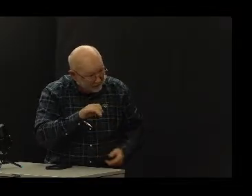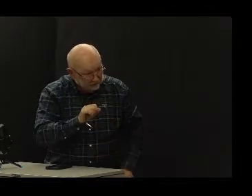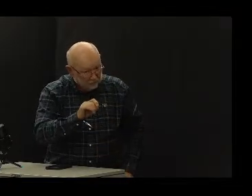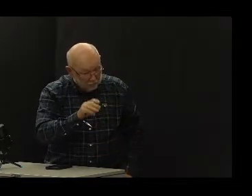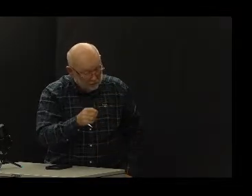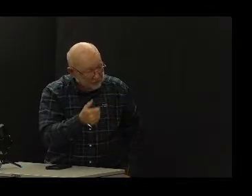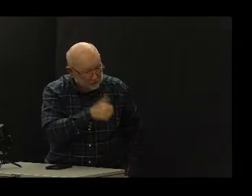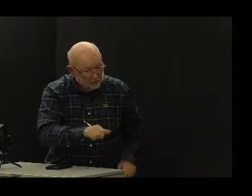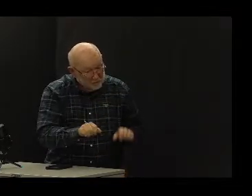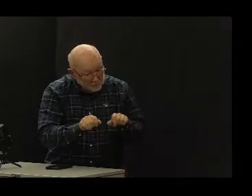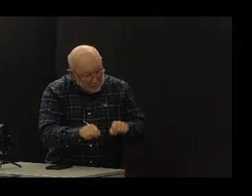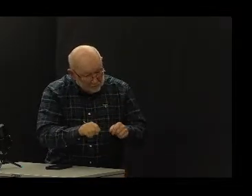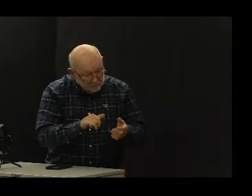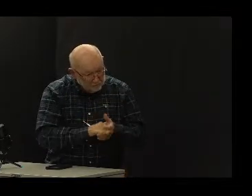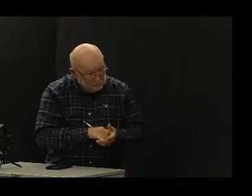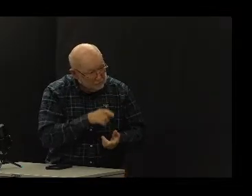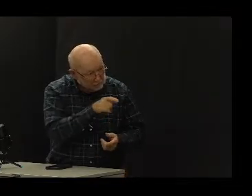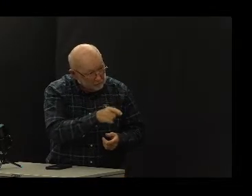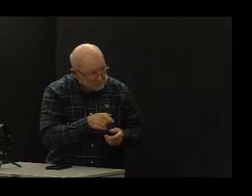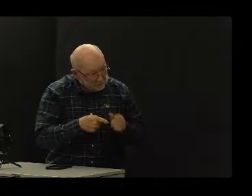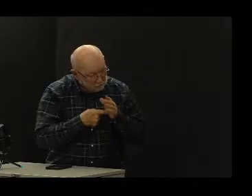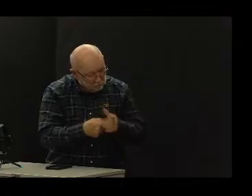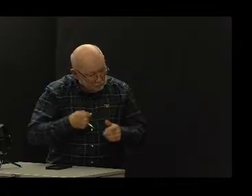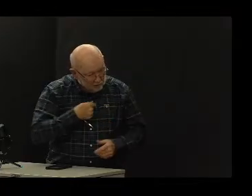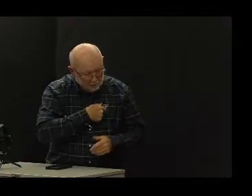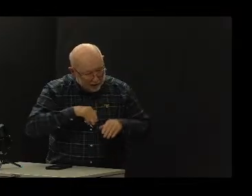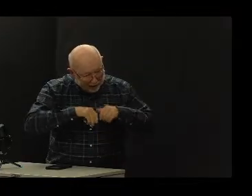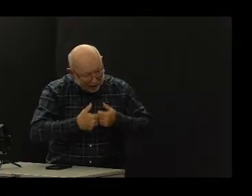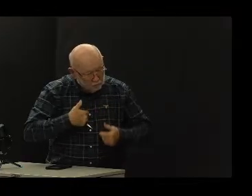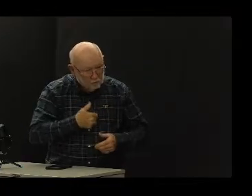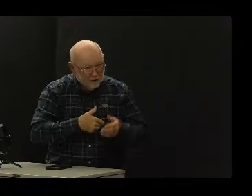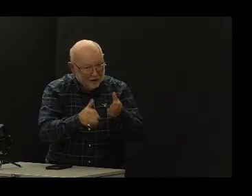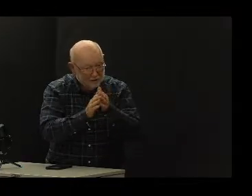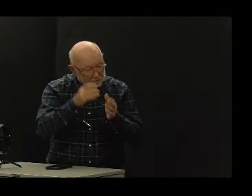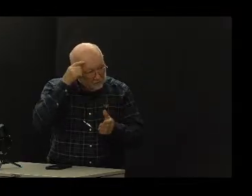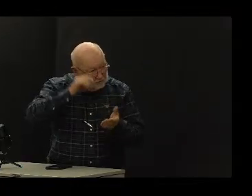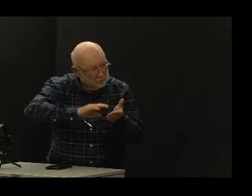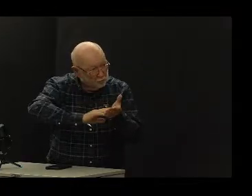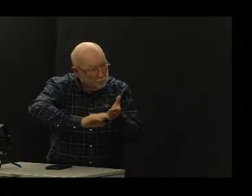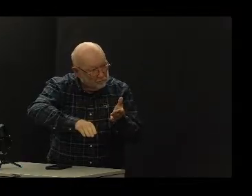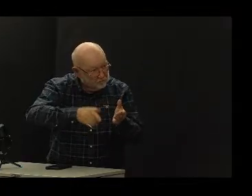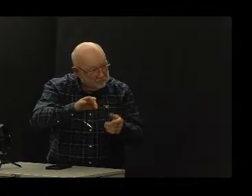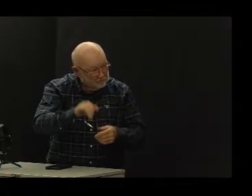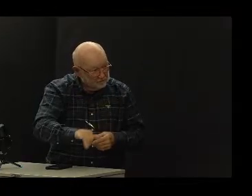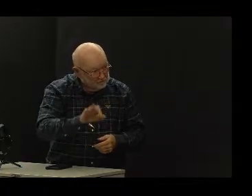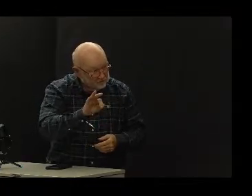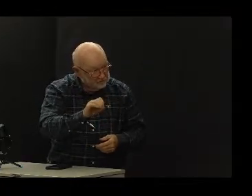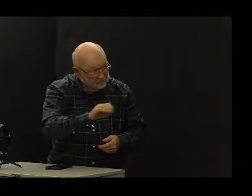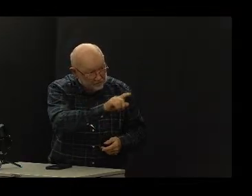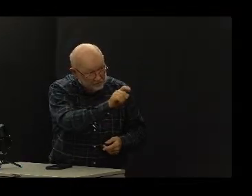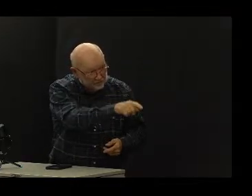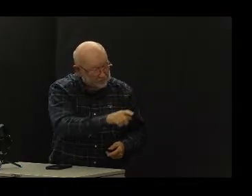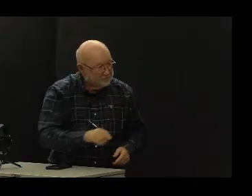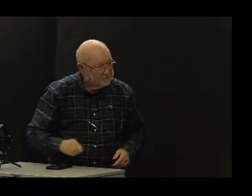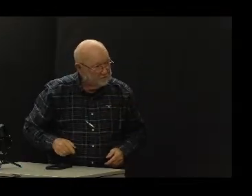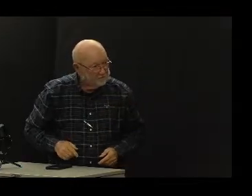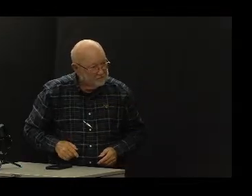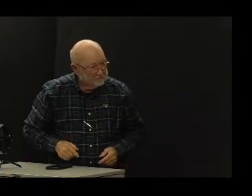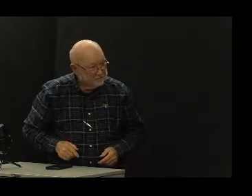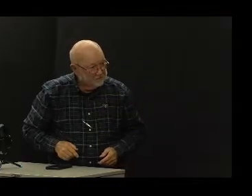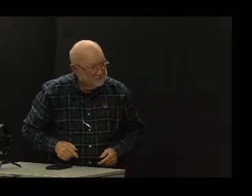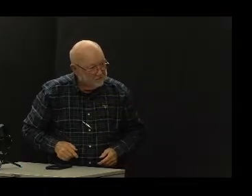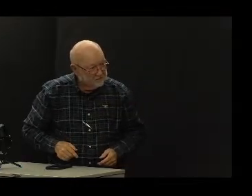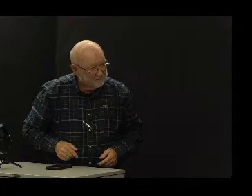funds would go back to the KSD students. So is there any possible way that you could show us how we could ask for a waiver of that